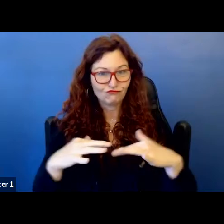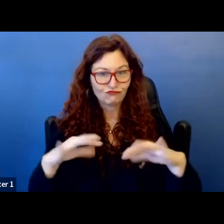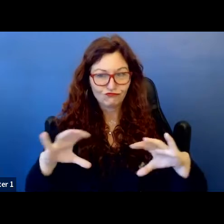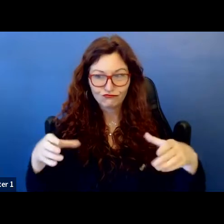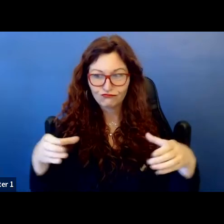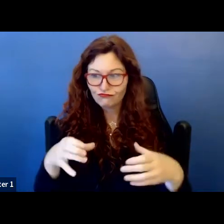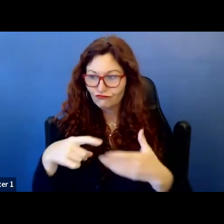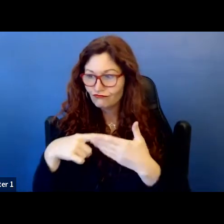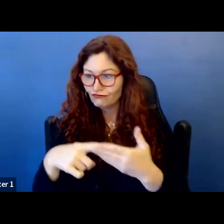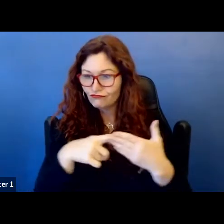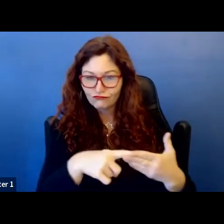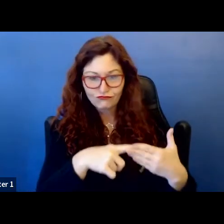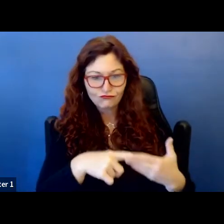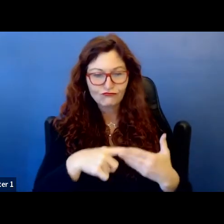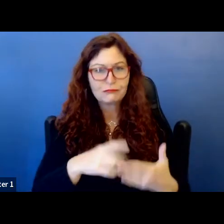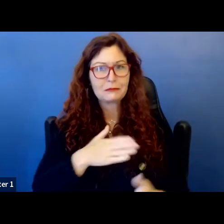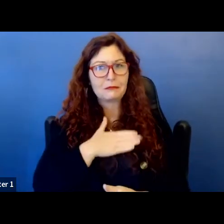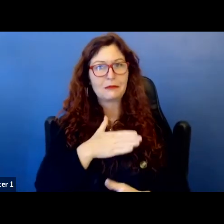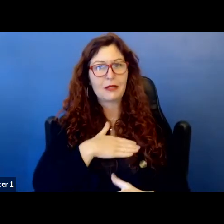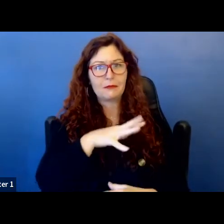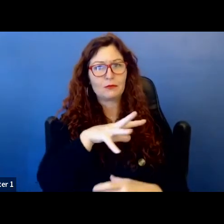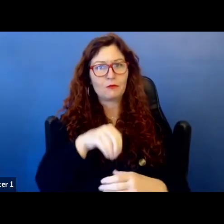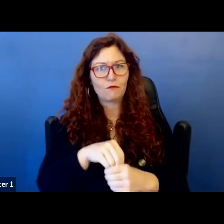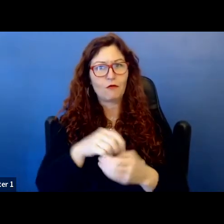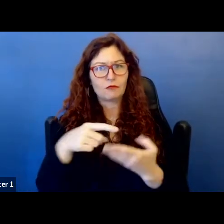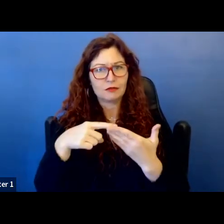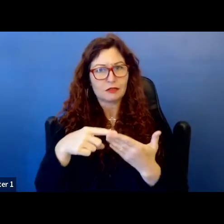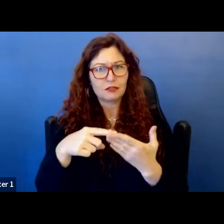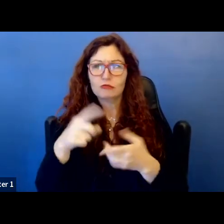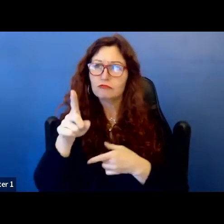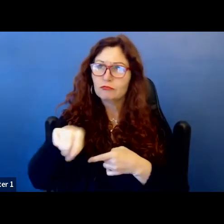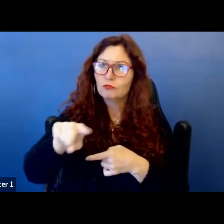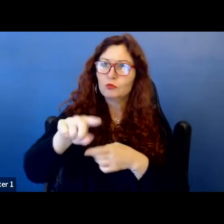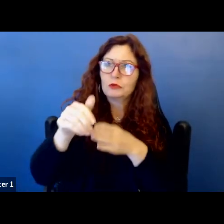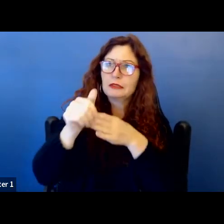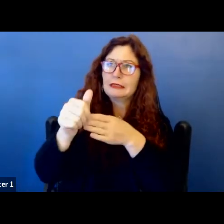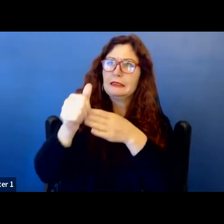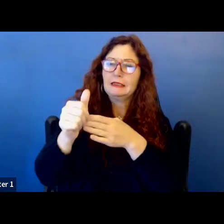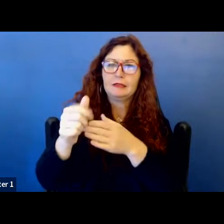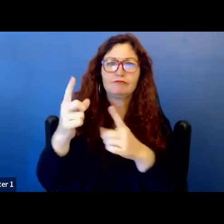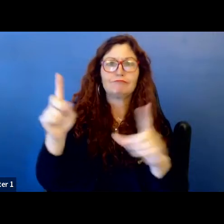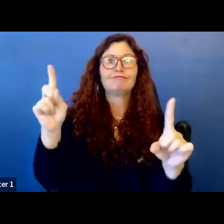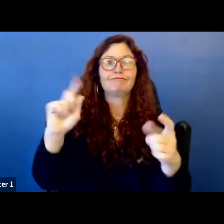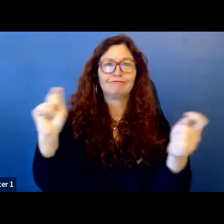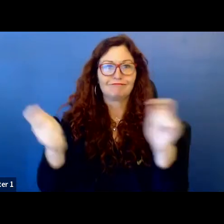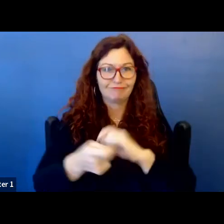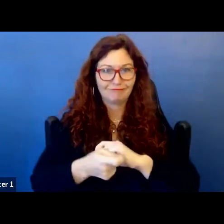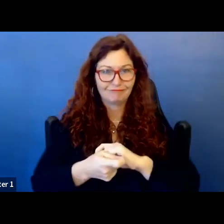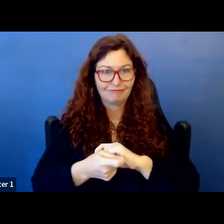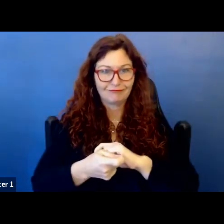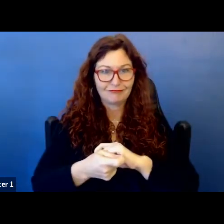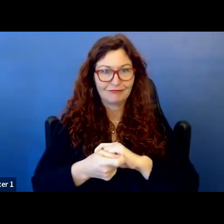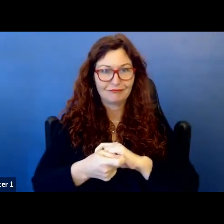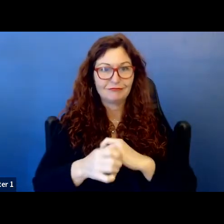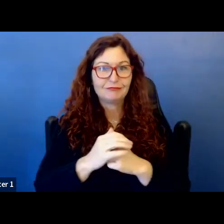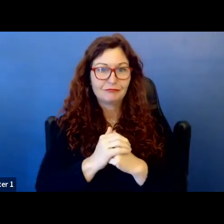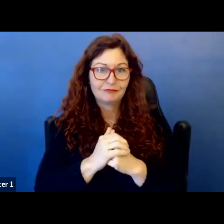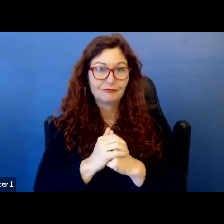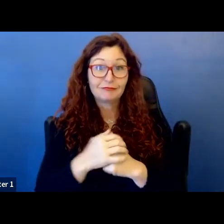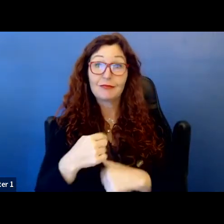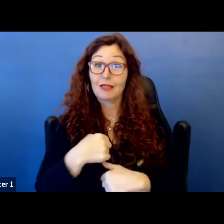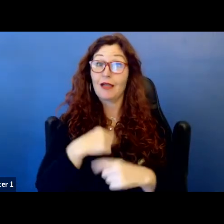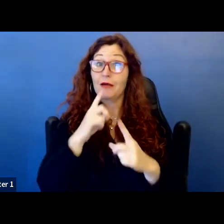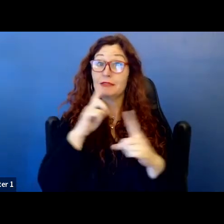part of this conversation of you guys leading the way right i jaclyn ellen i'm a success story i'm a